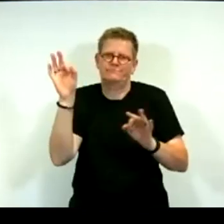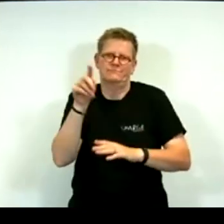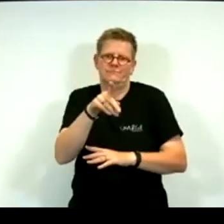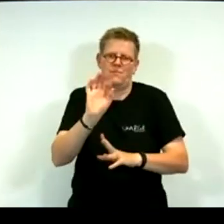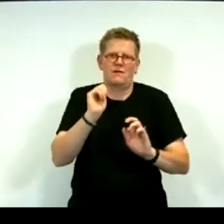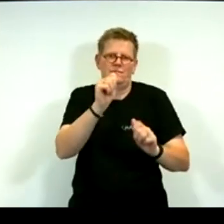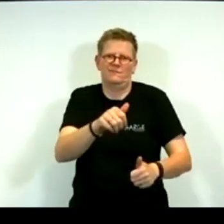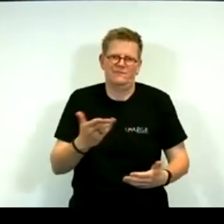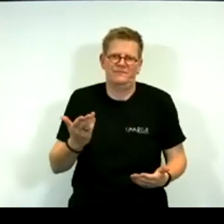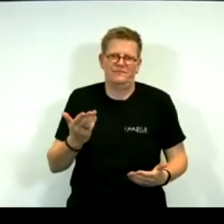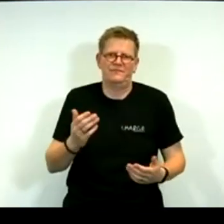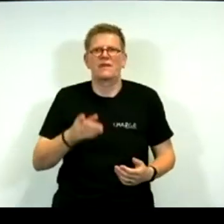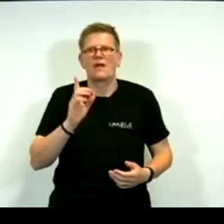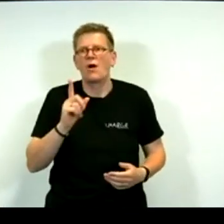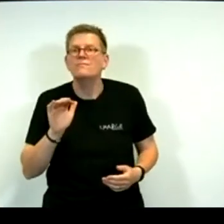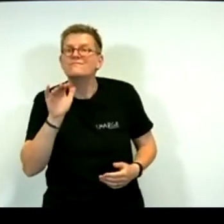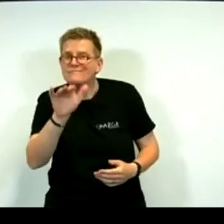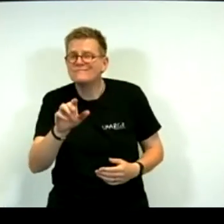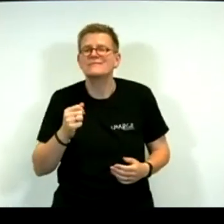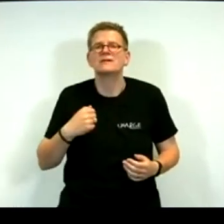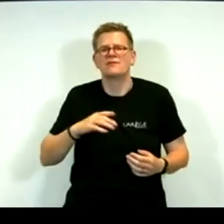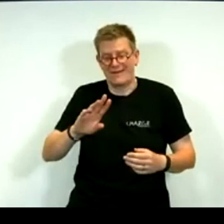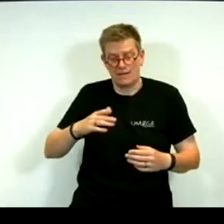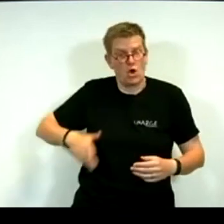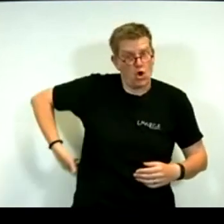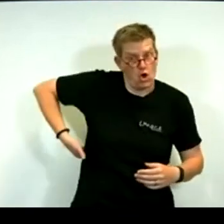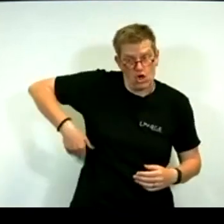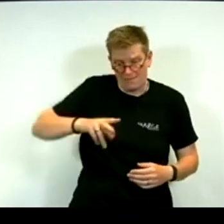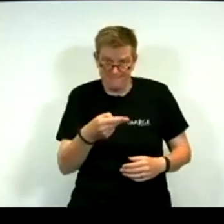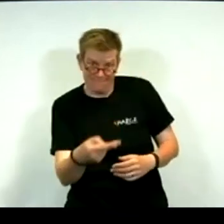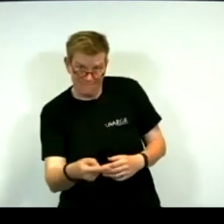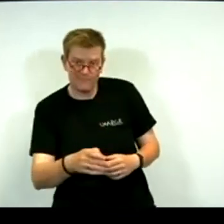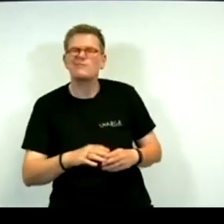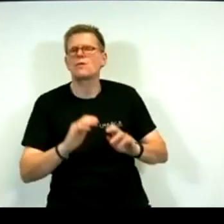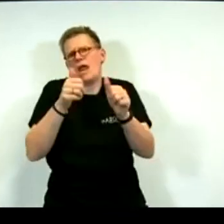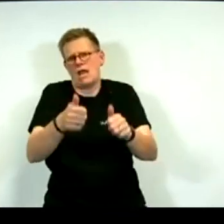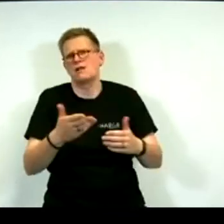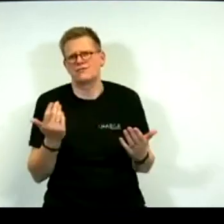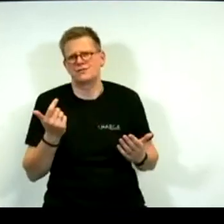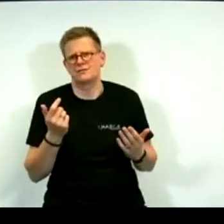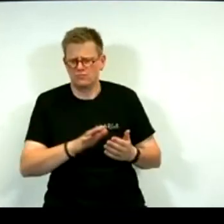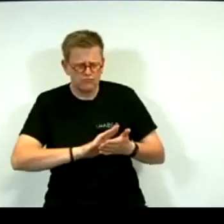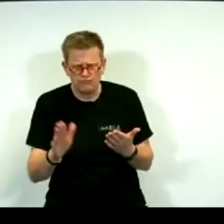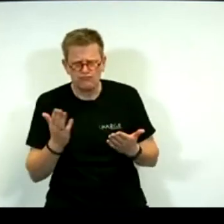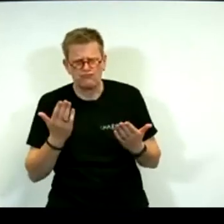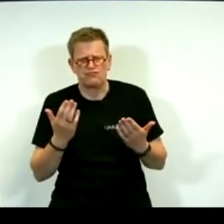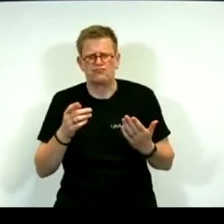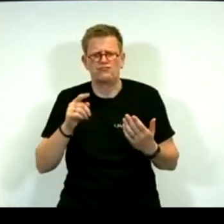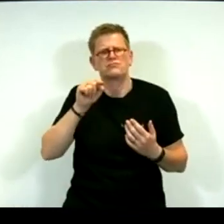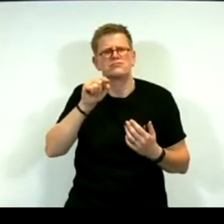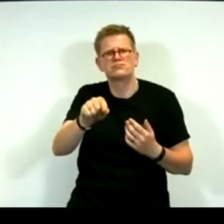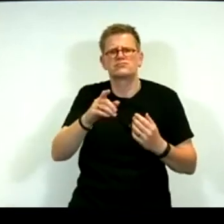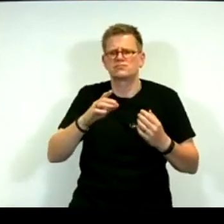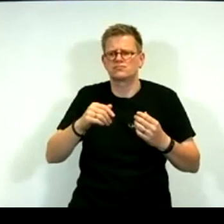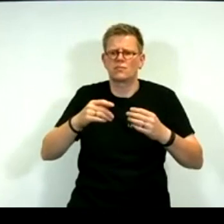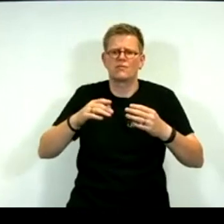back would be very helpful. You can alter the level of the objects so that she can reach them. Then you can move them higher so she has